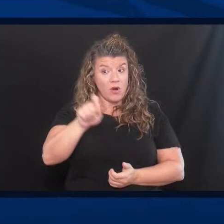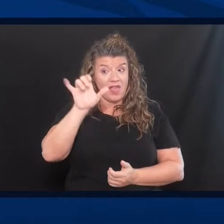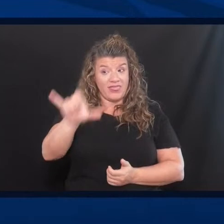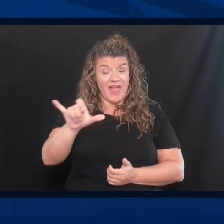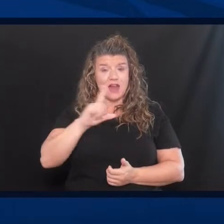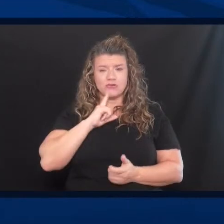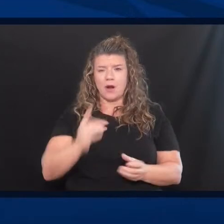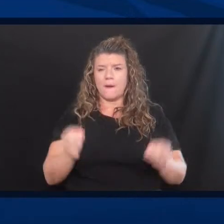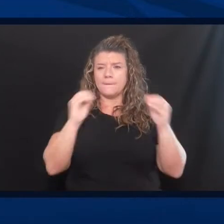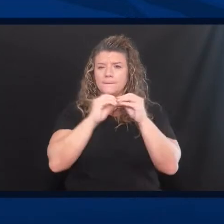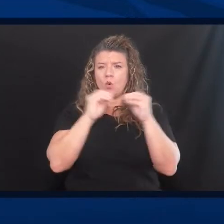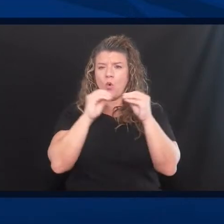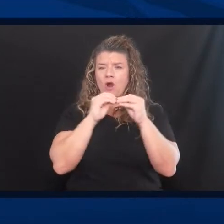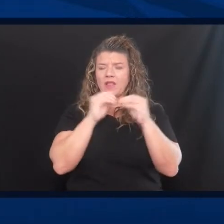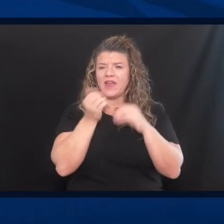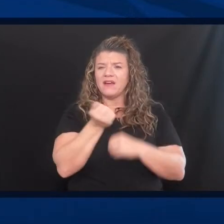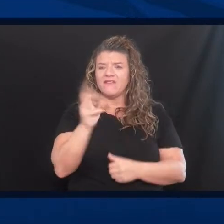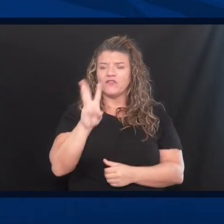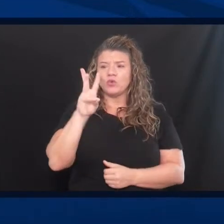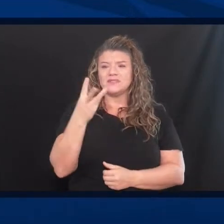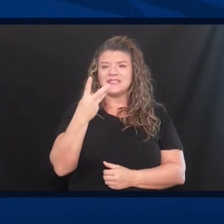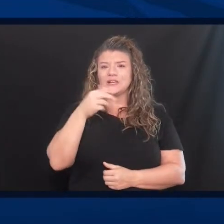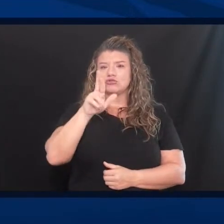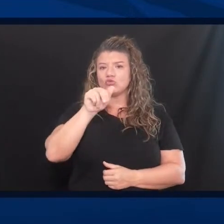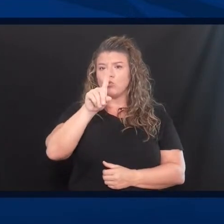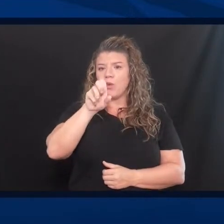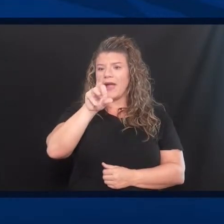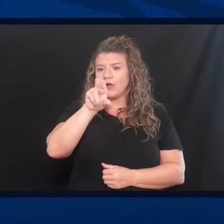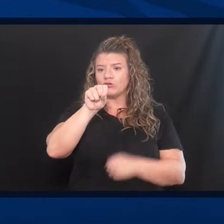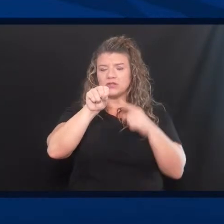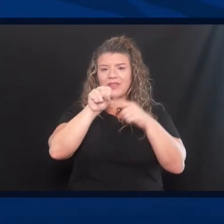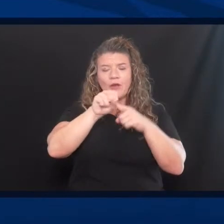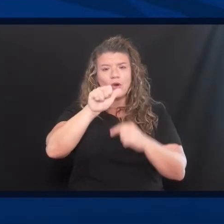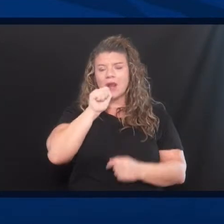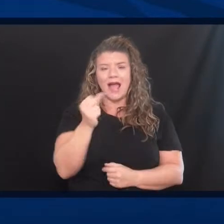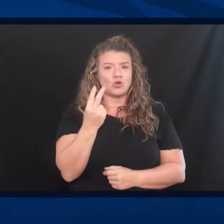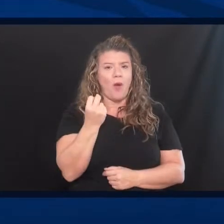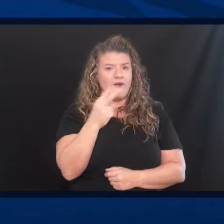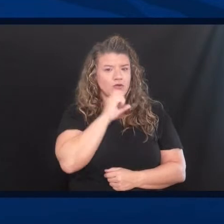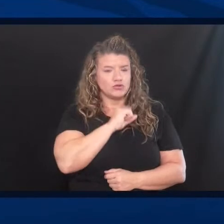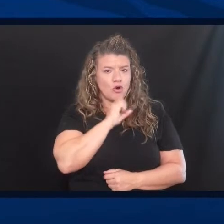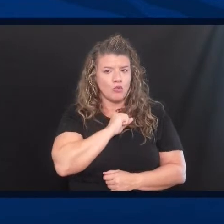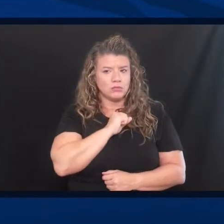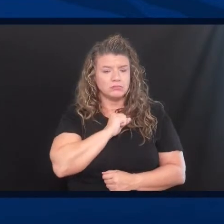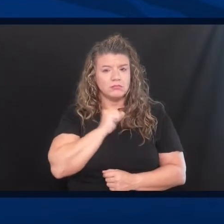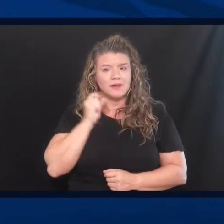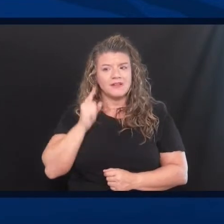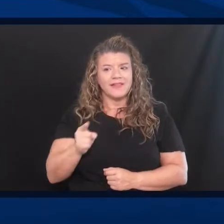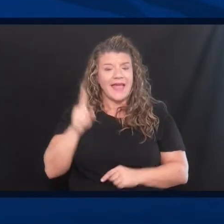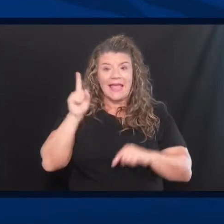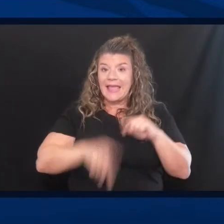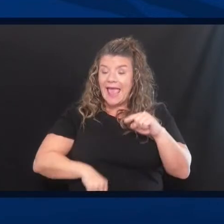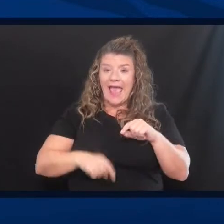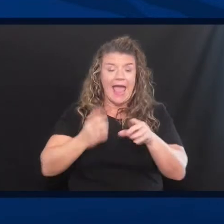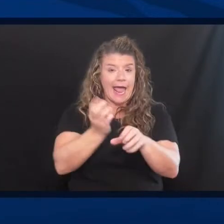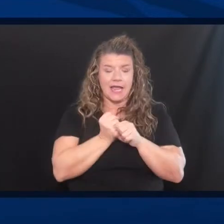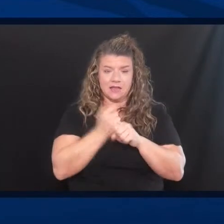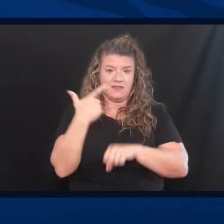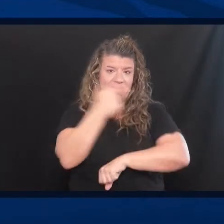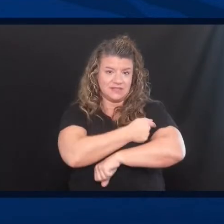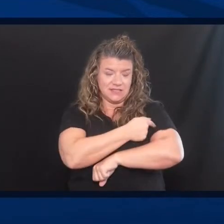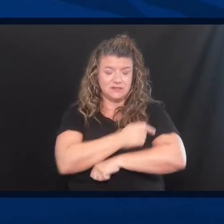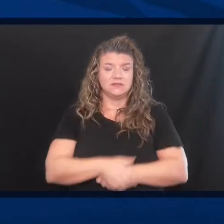more than a few sixth graders who are not 12 years old yet, so they are not eligible, of course, to receive the